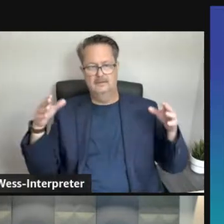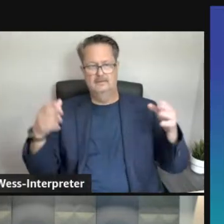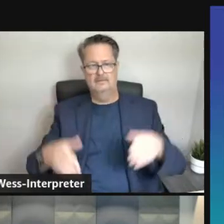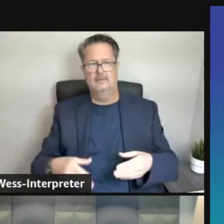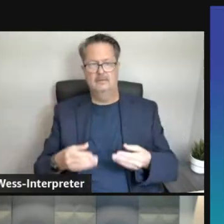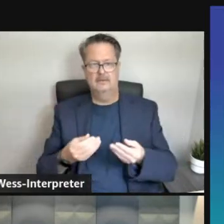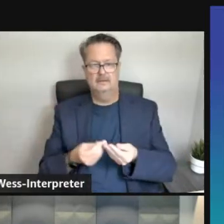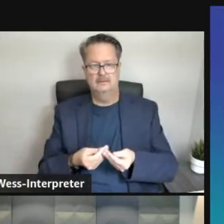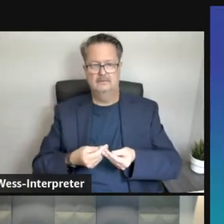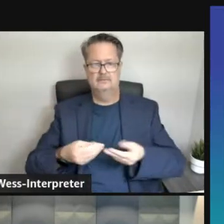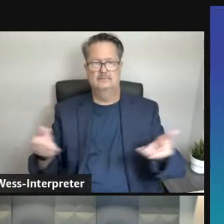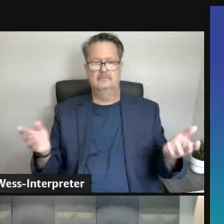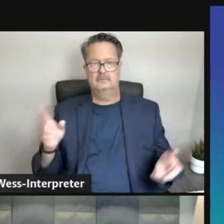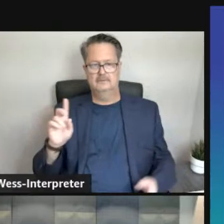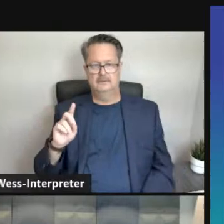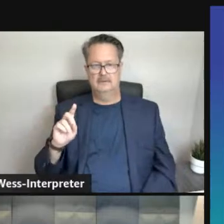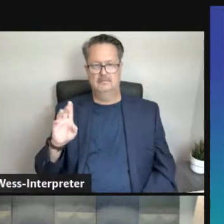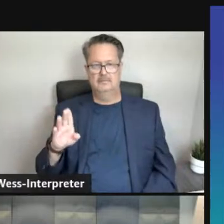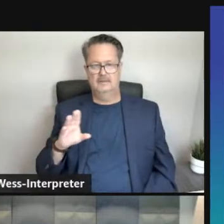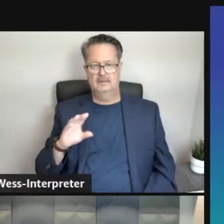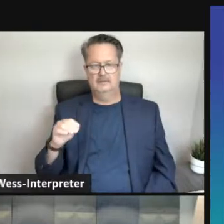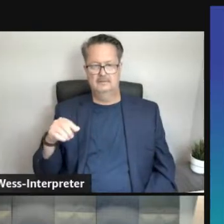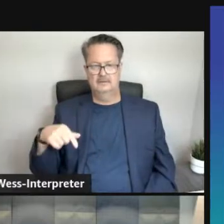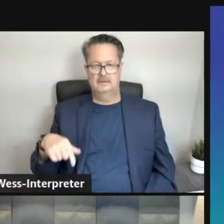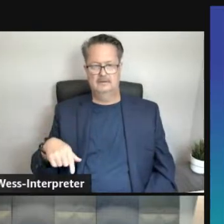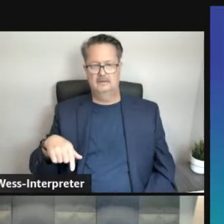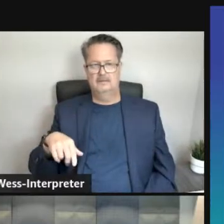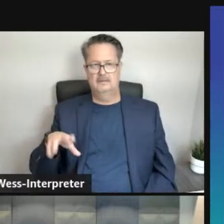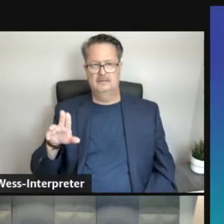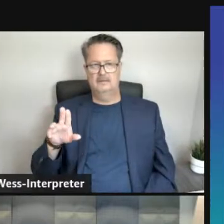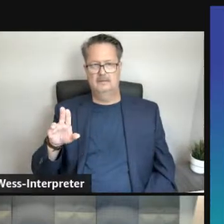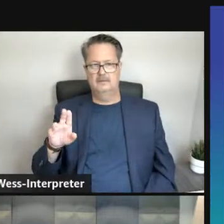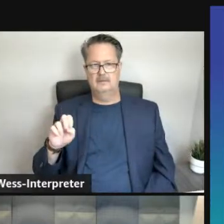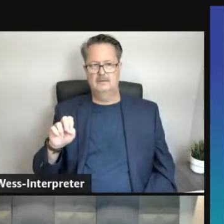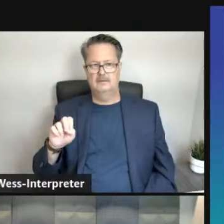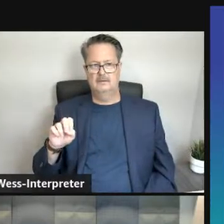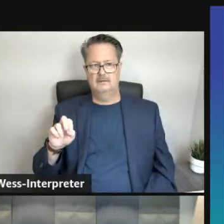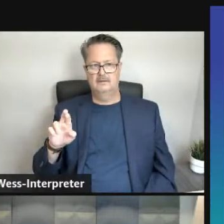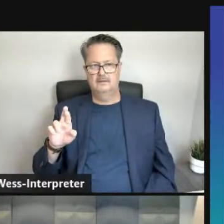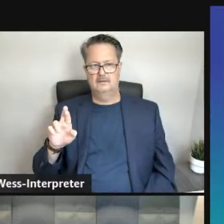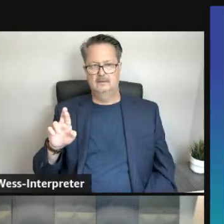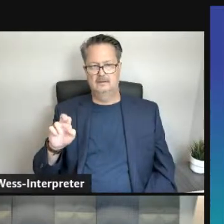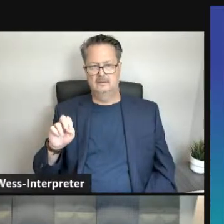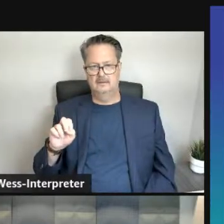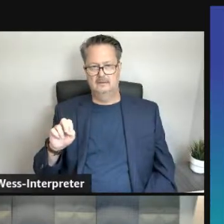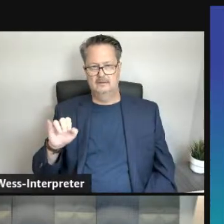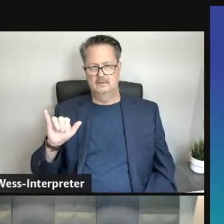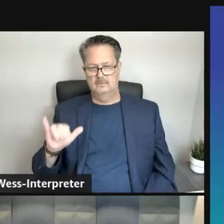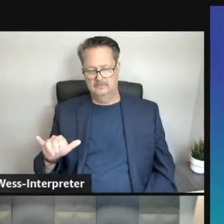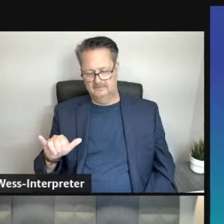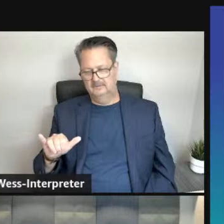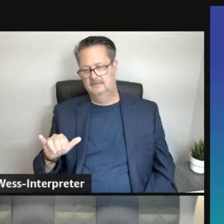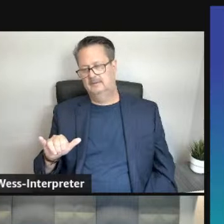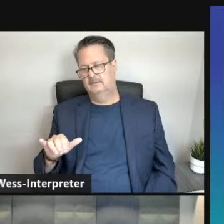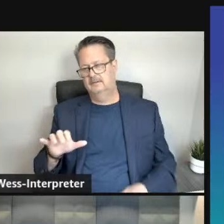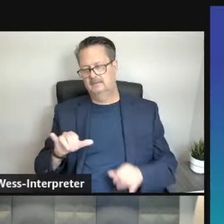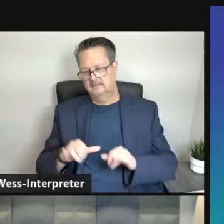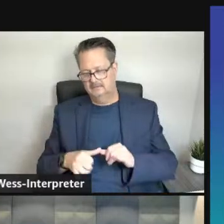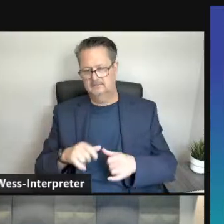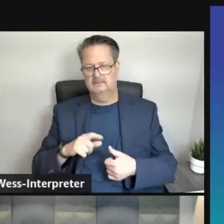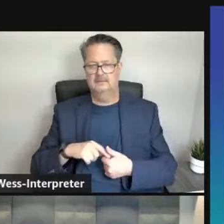distributed databases and query engines. So with the distributed databases and query engines, we're covering like Cassandra,